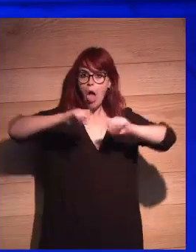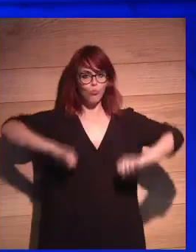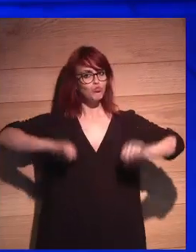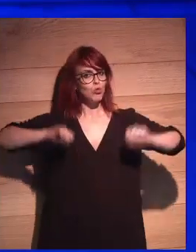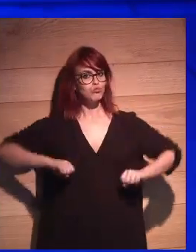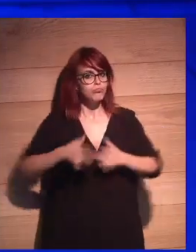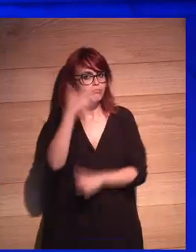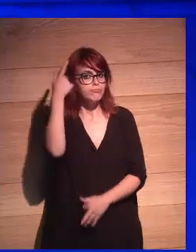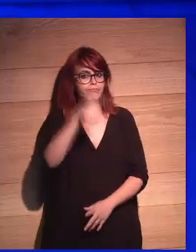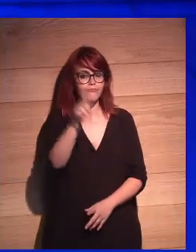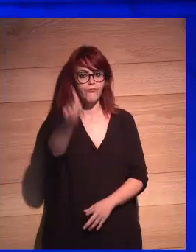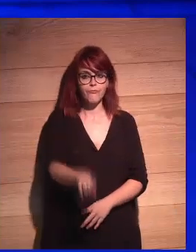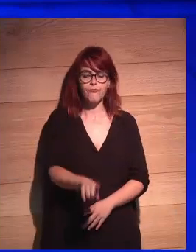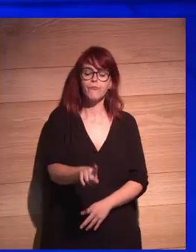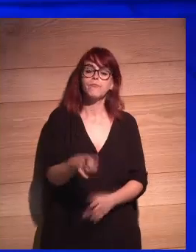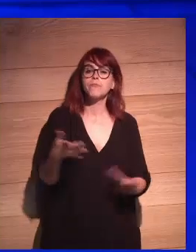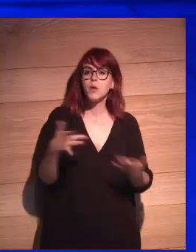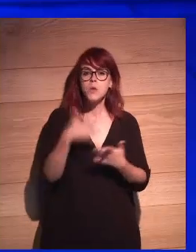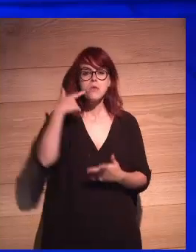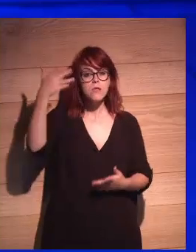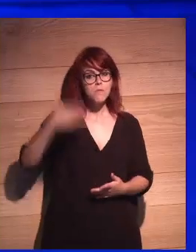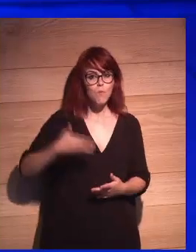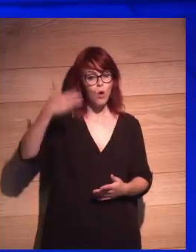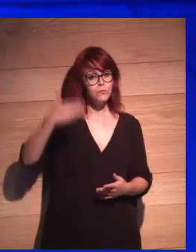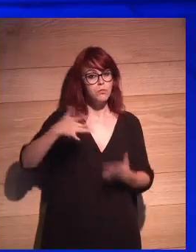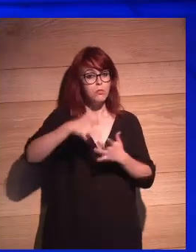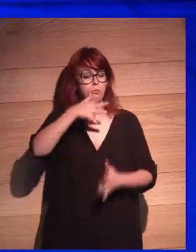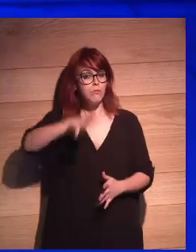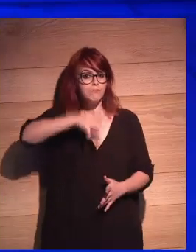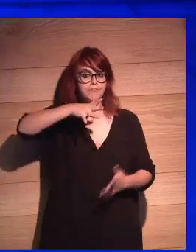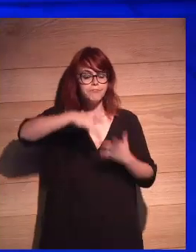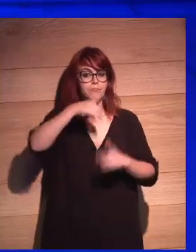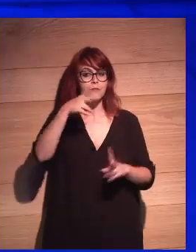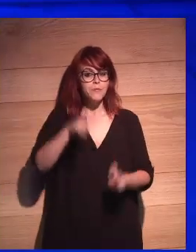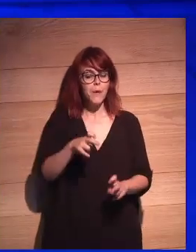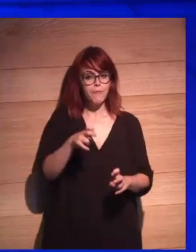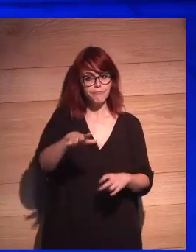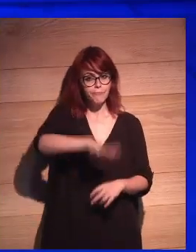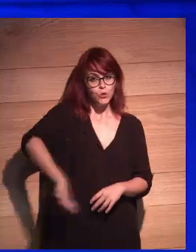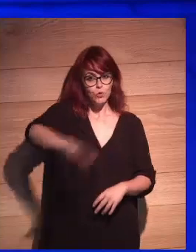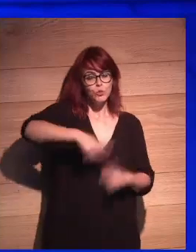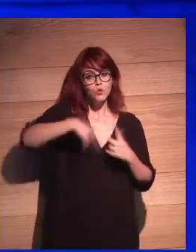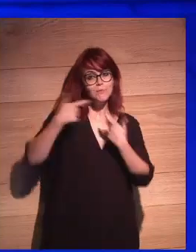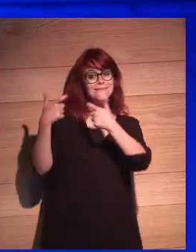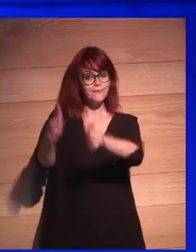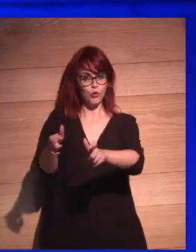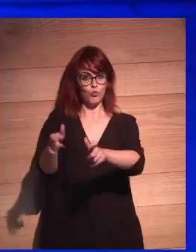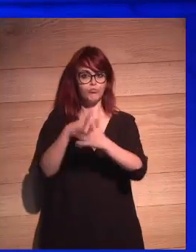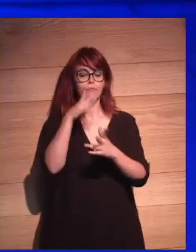do related to training adults. The main part of